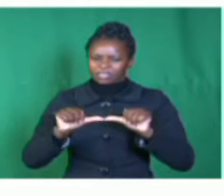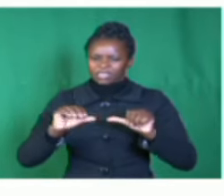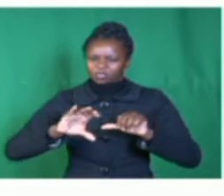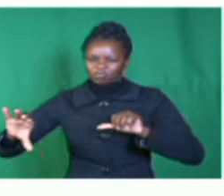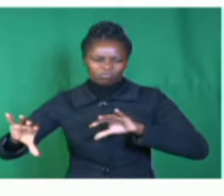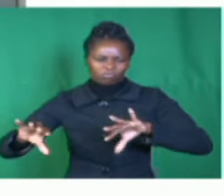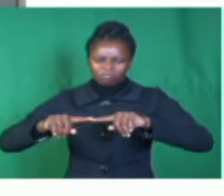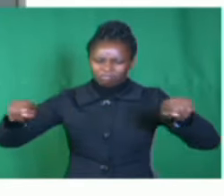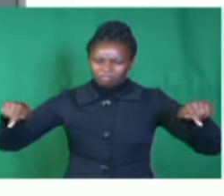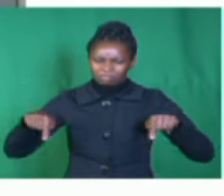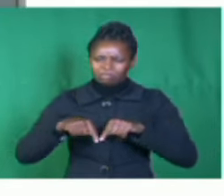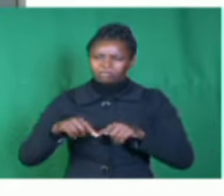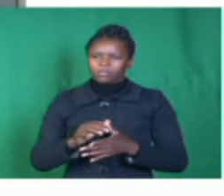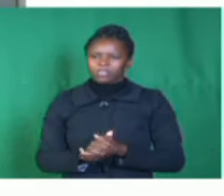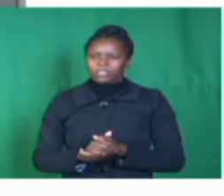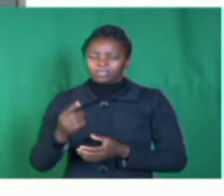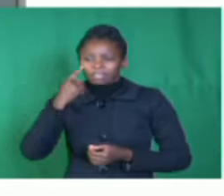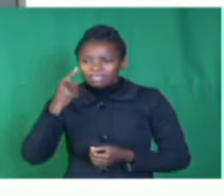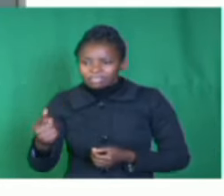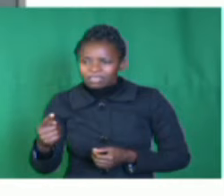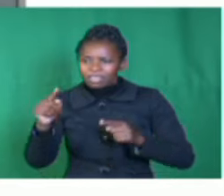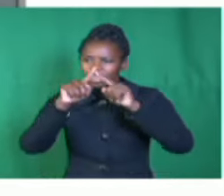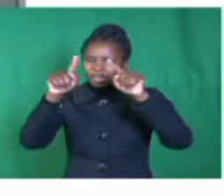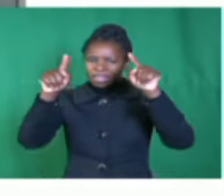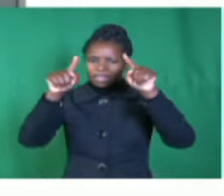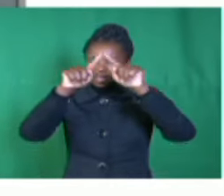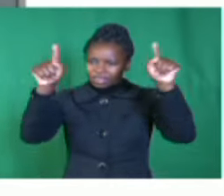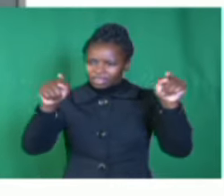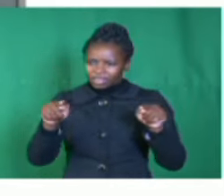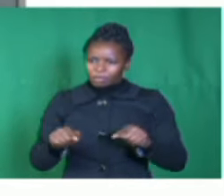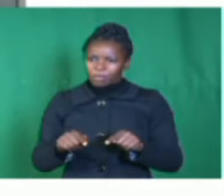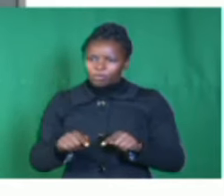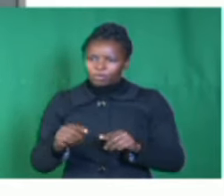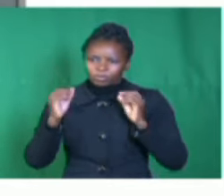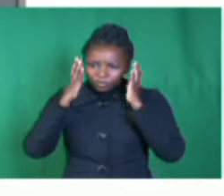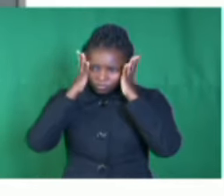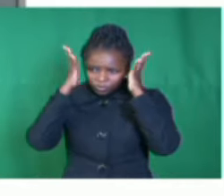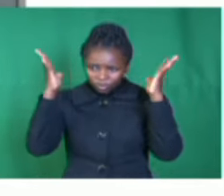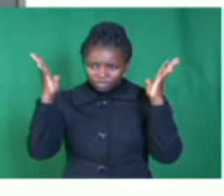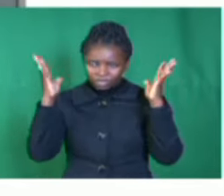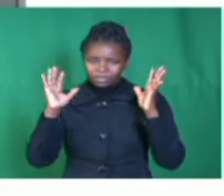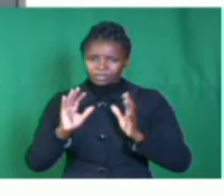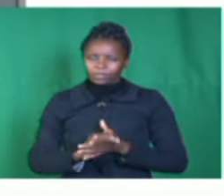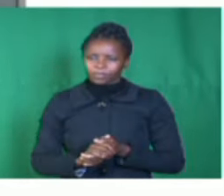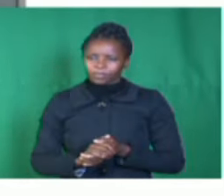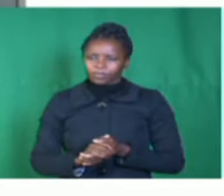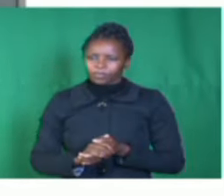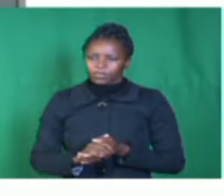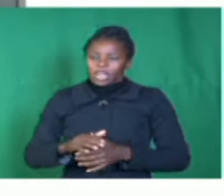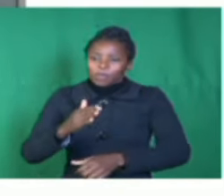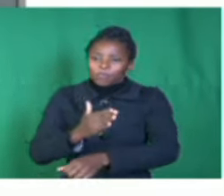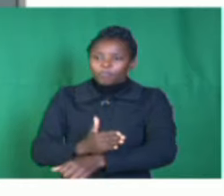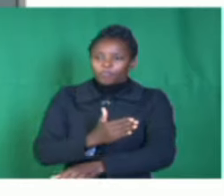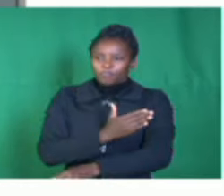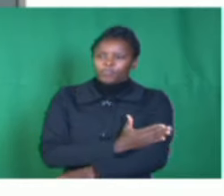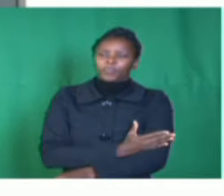look at the map here. Let's look at the map here. This is the map of Swaziland before